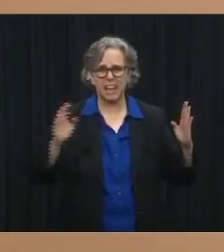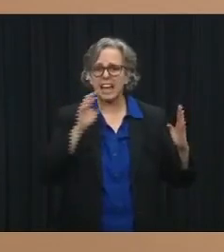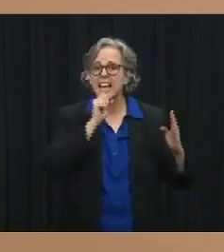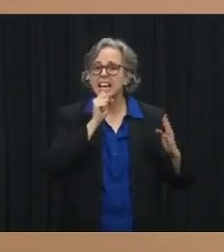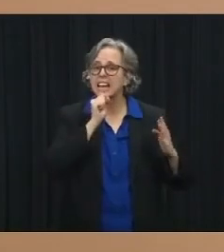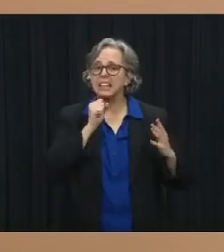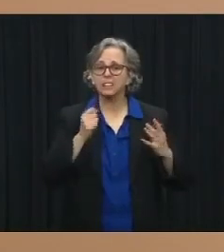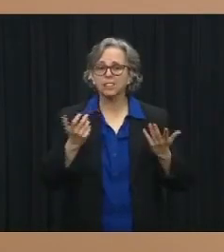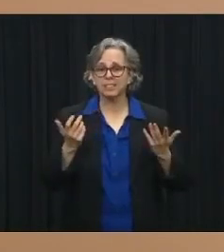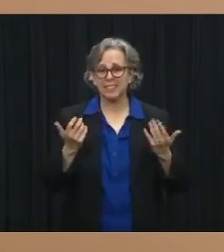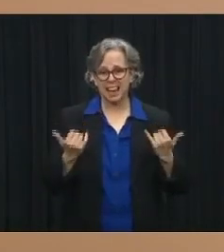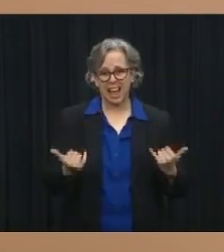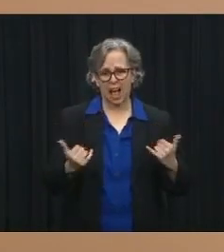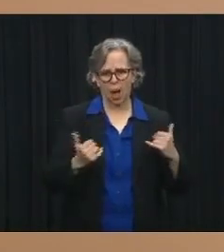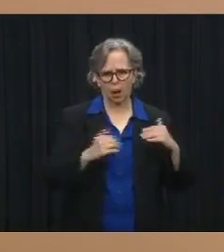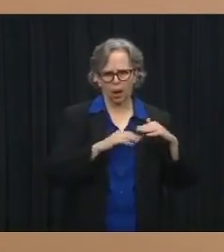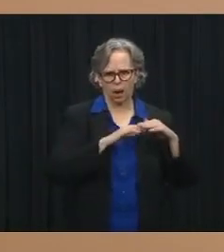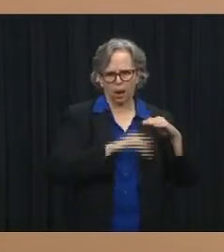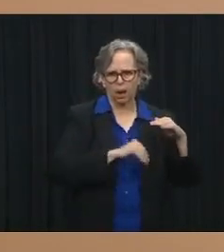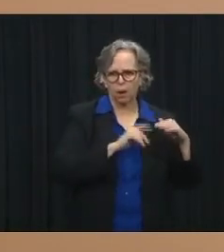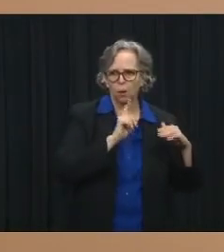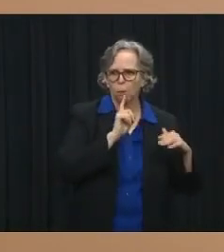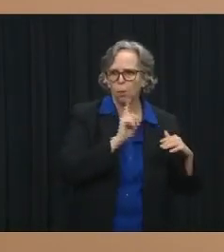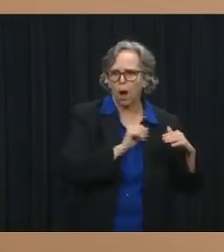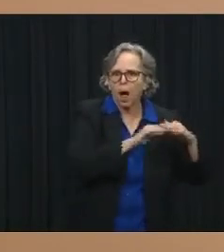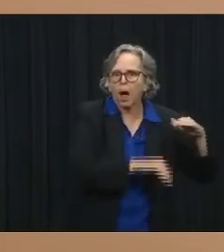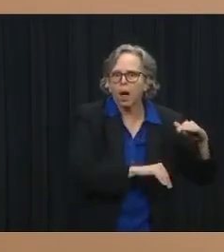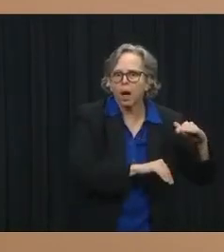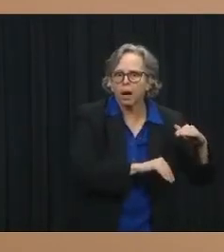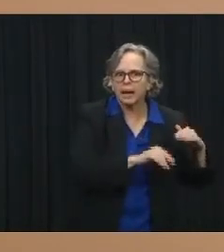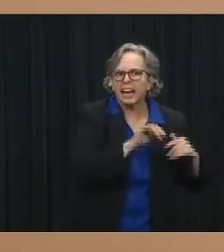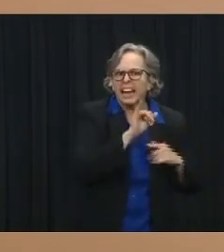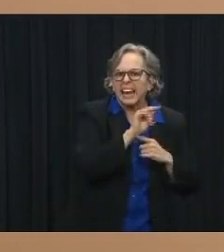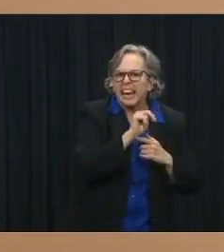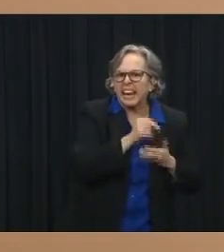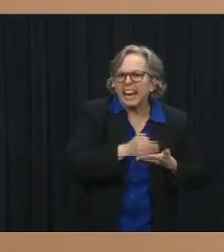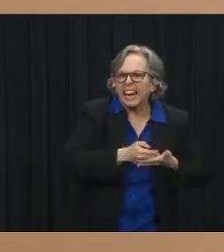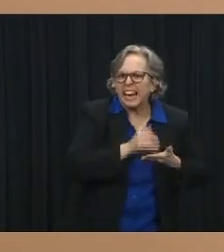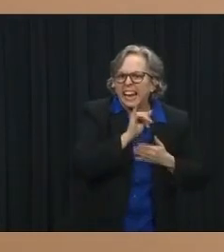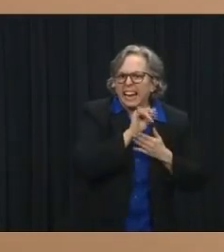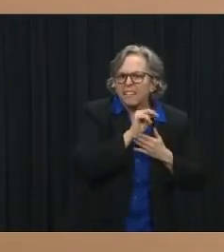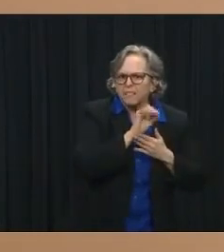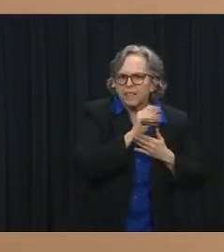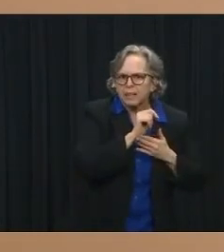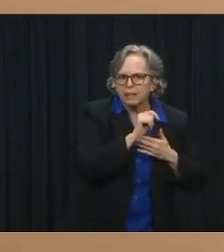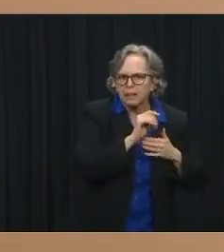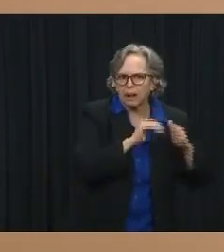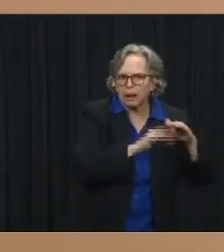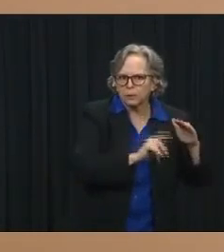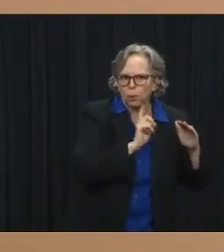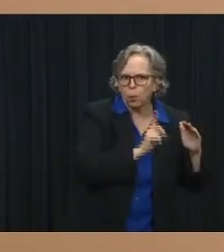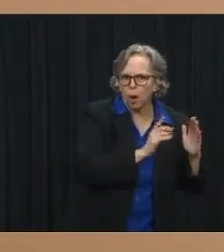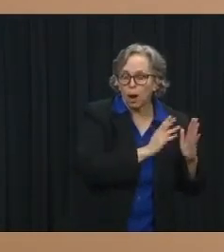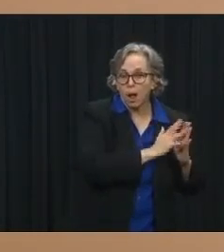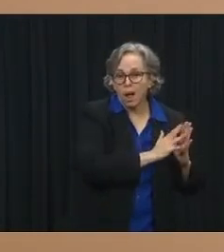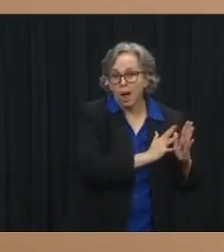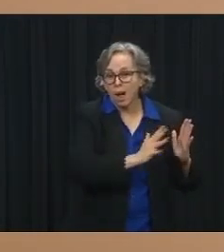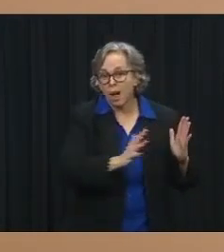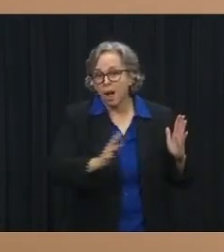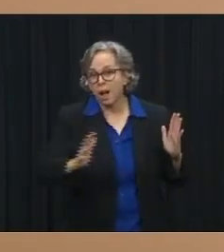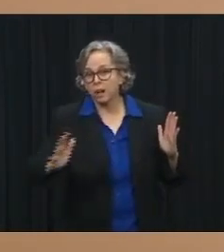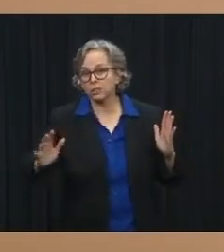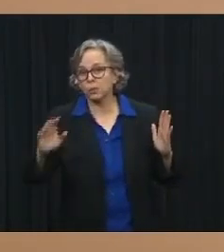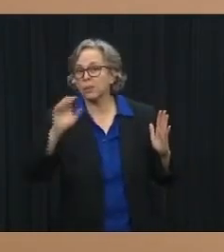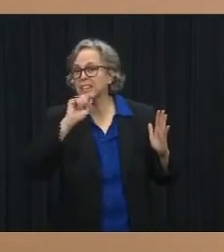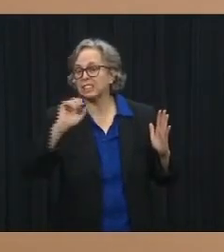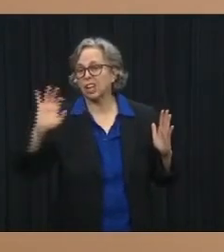1 year, we classify all infants as less than 1 year, to as old as 93 years of age with a